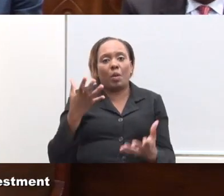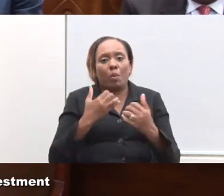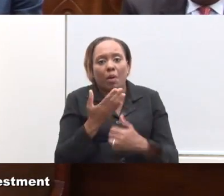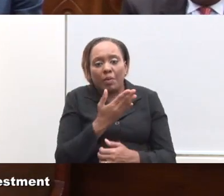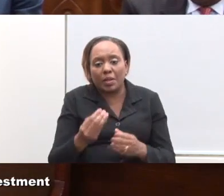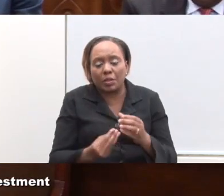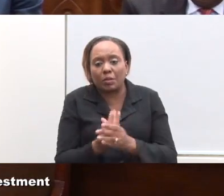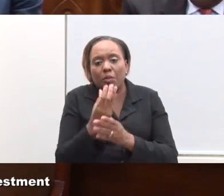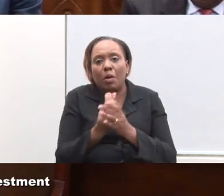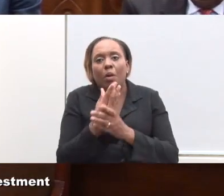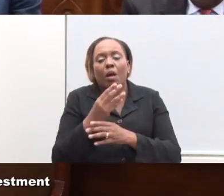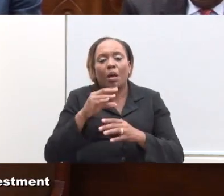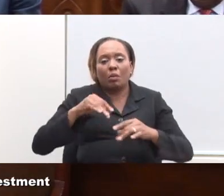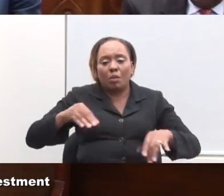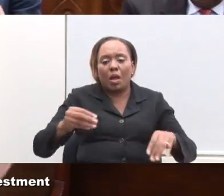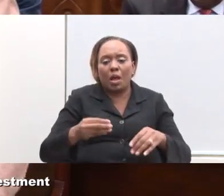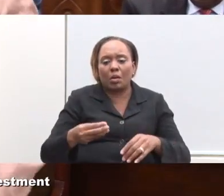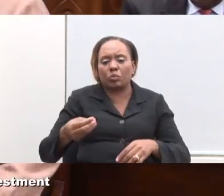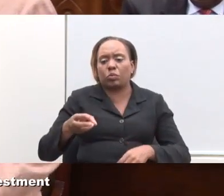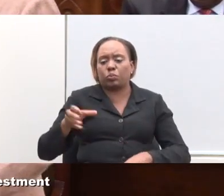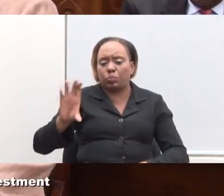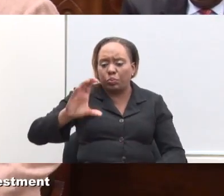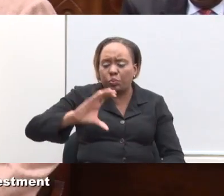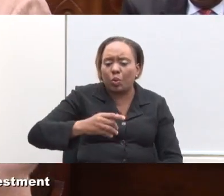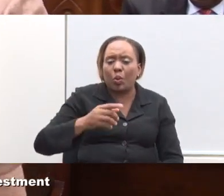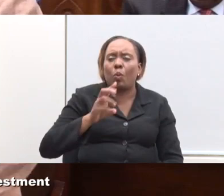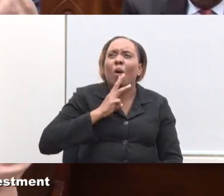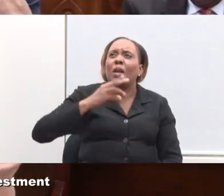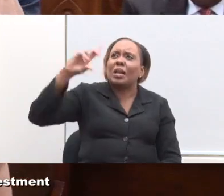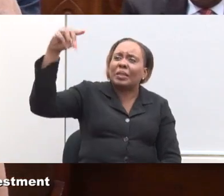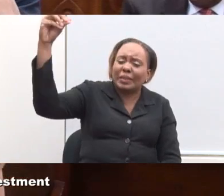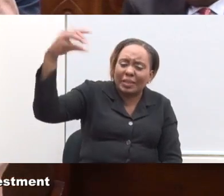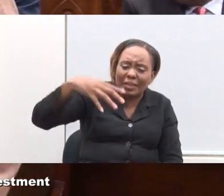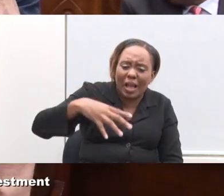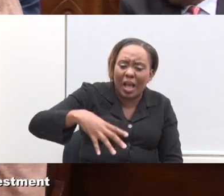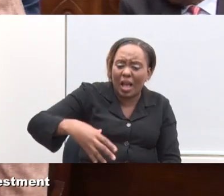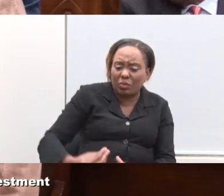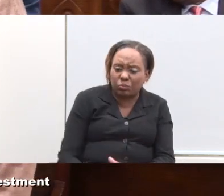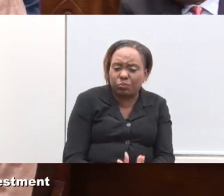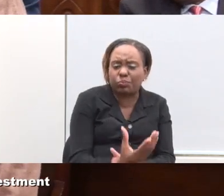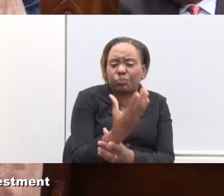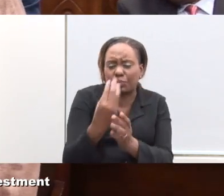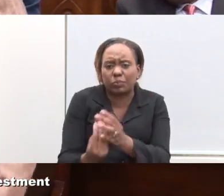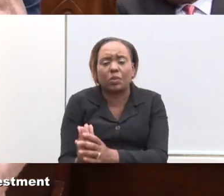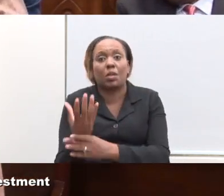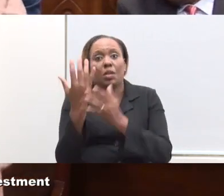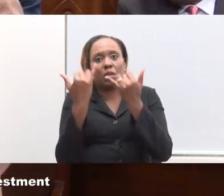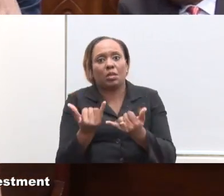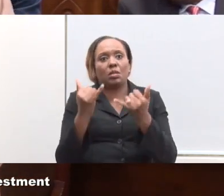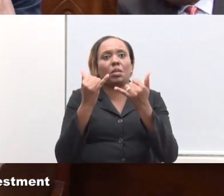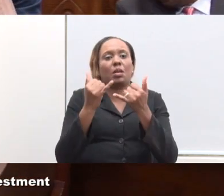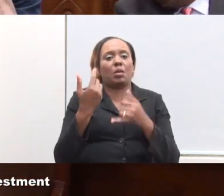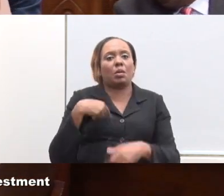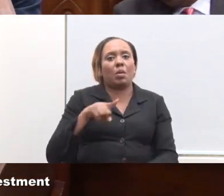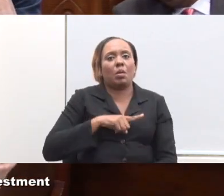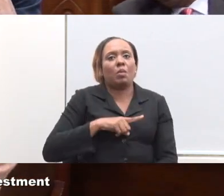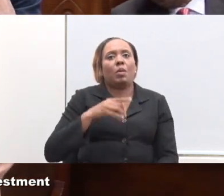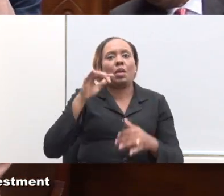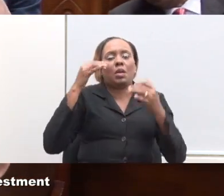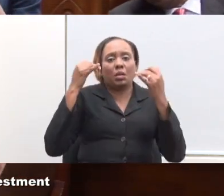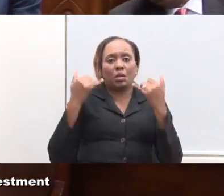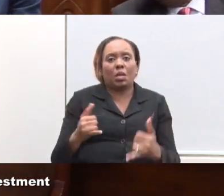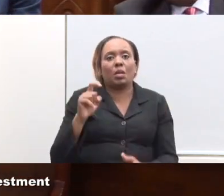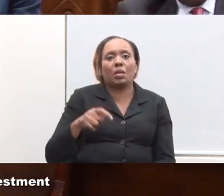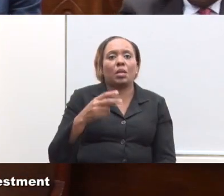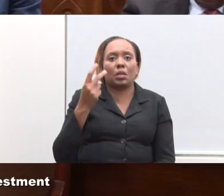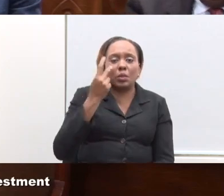the world is a time for us to reflect on our common humanity, a time for us to reflect